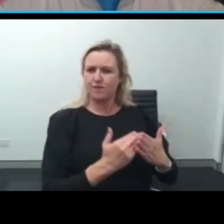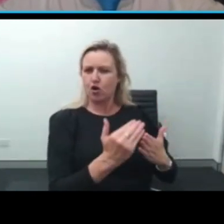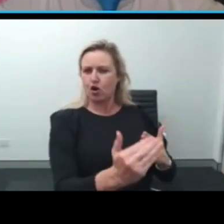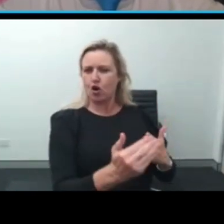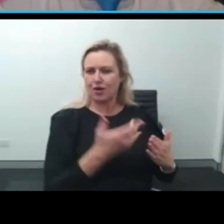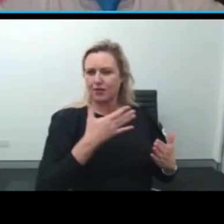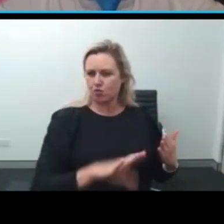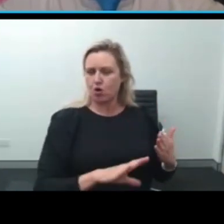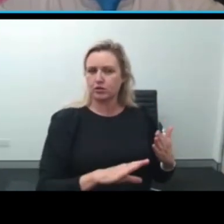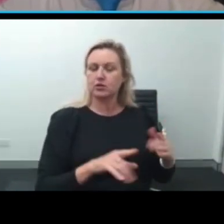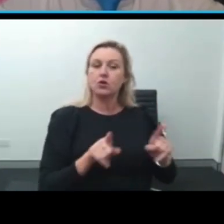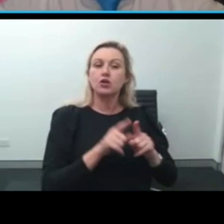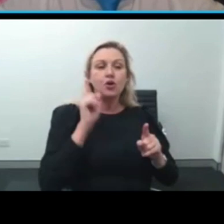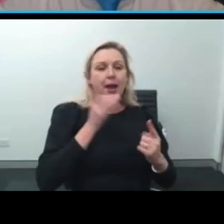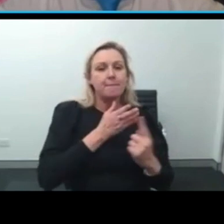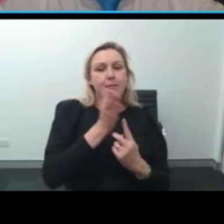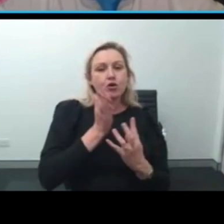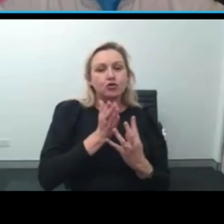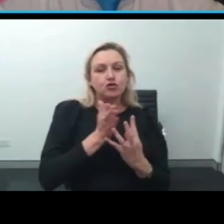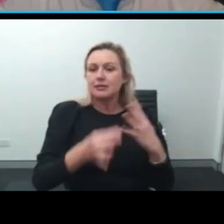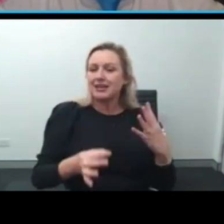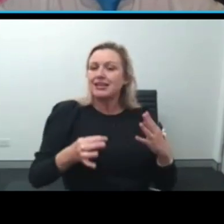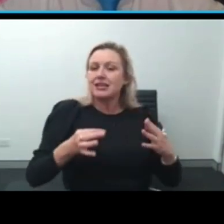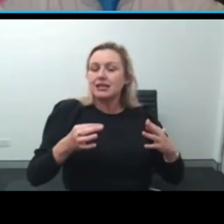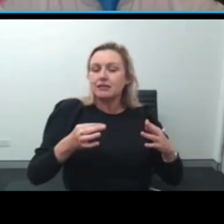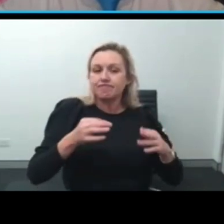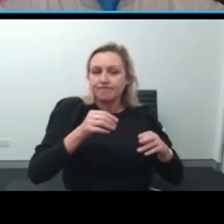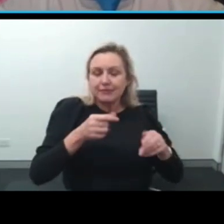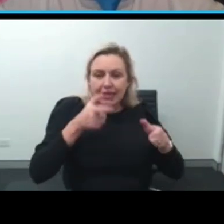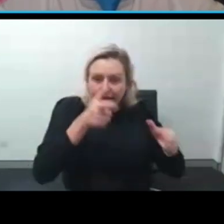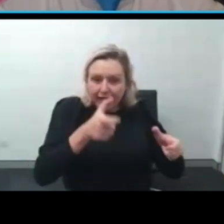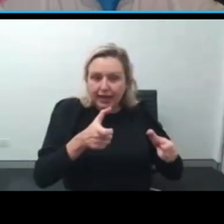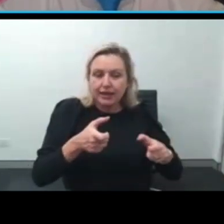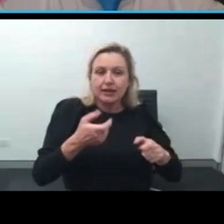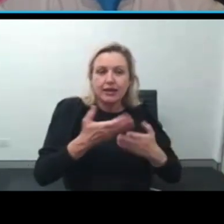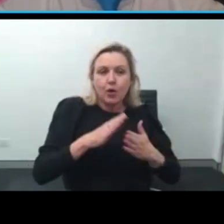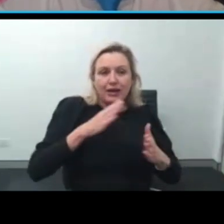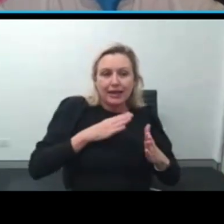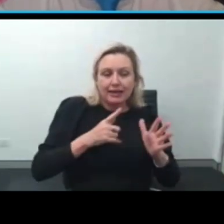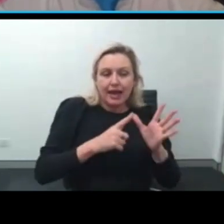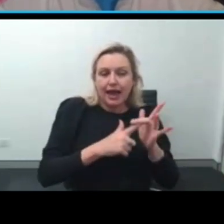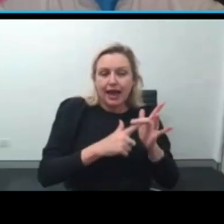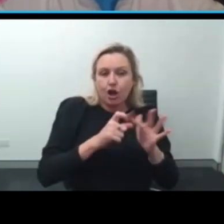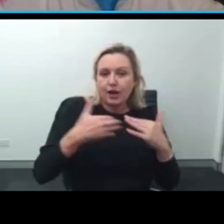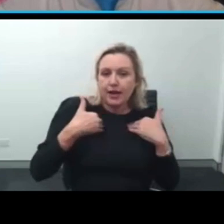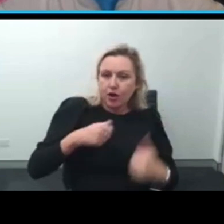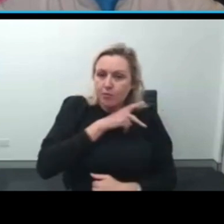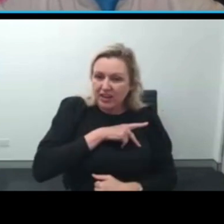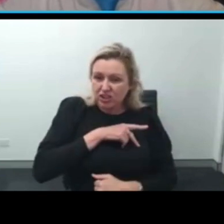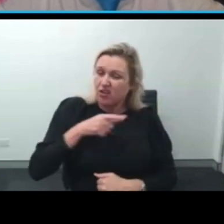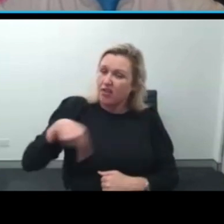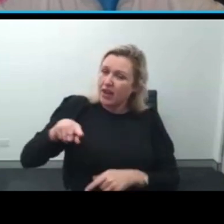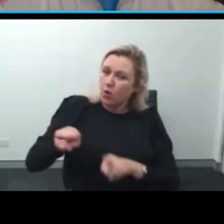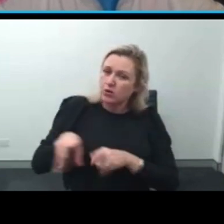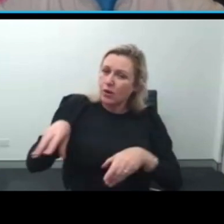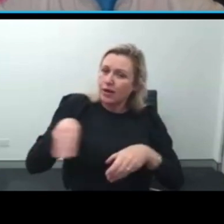of multidisciplinary care teams, with many stakeholders highlighting the importance of allied health professionals, the part they play in a person's